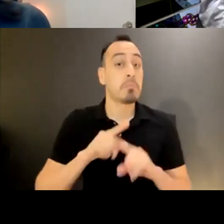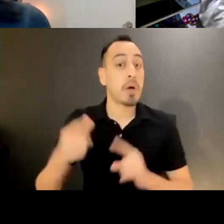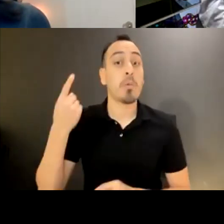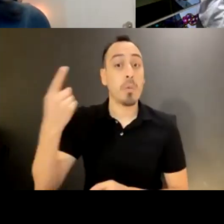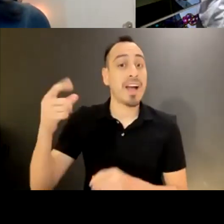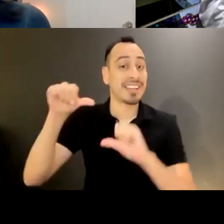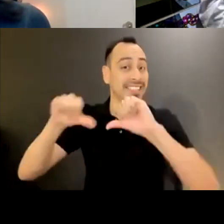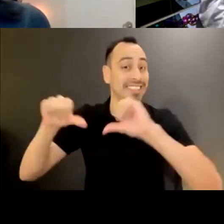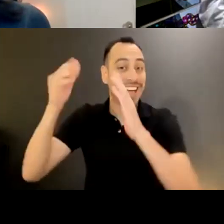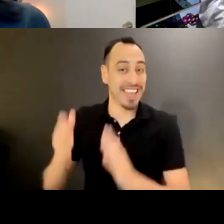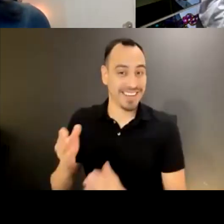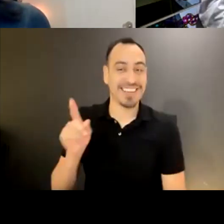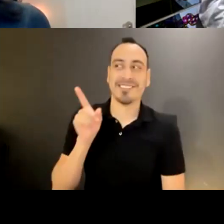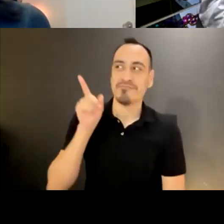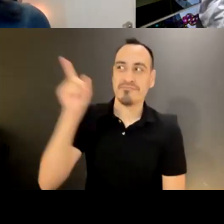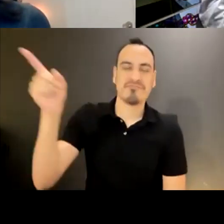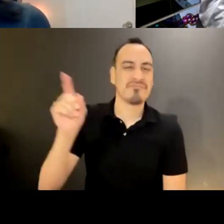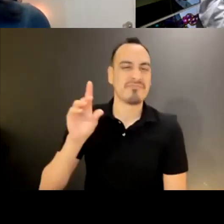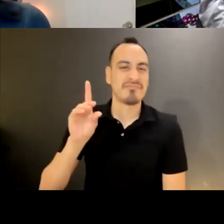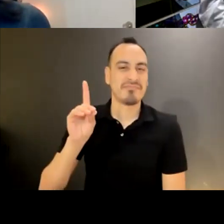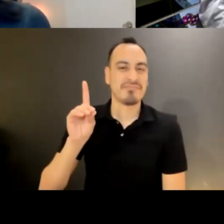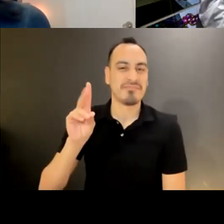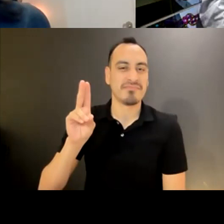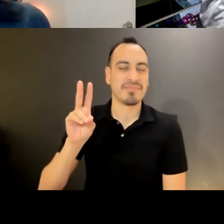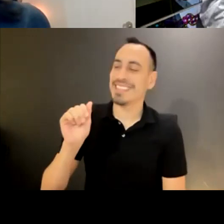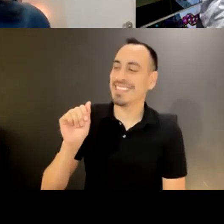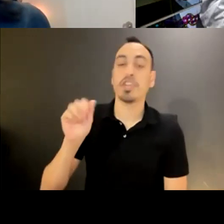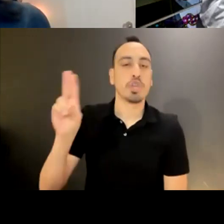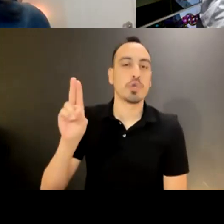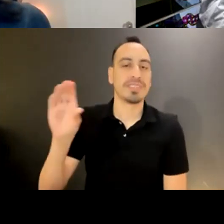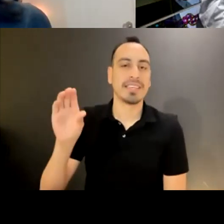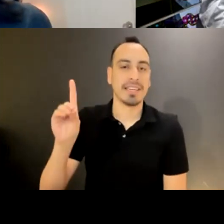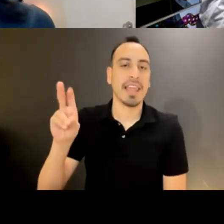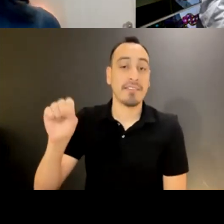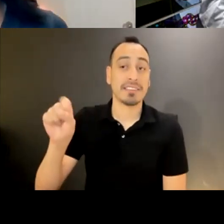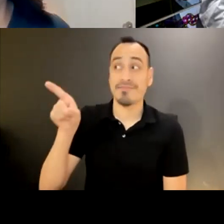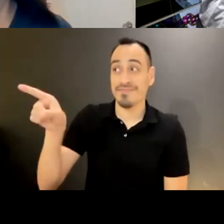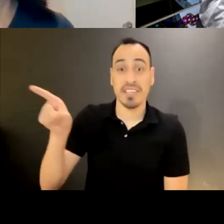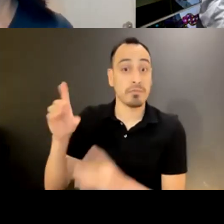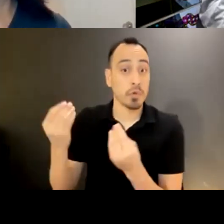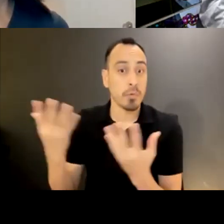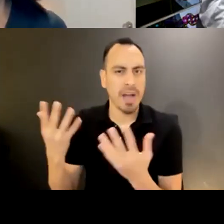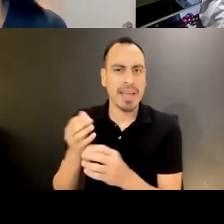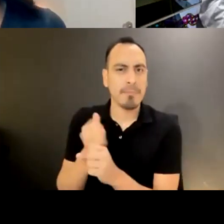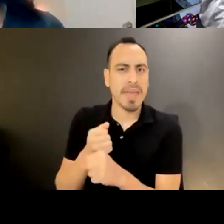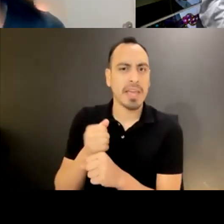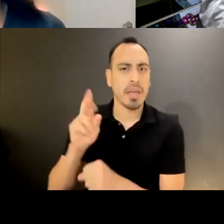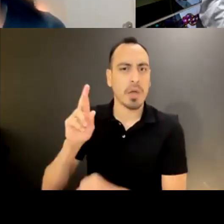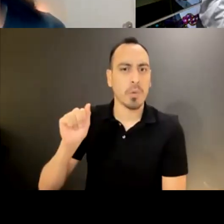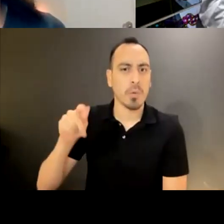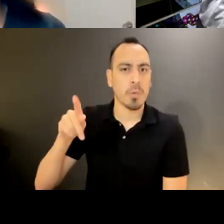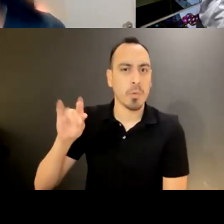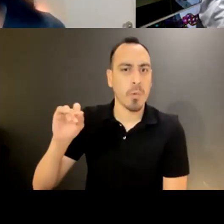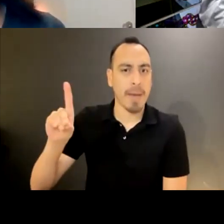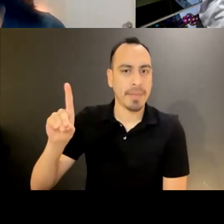over on the Davis campus is developing a rapid sequencing system, and we're